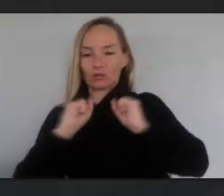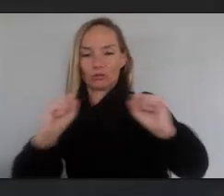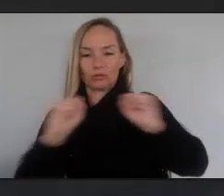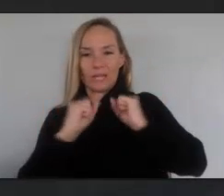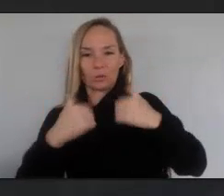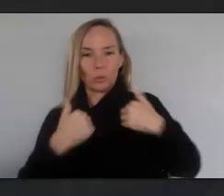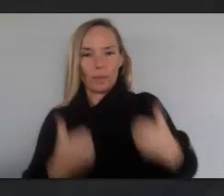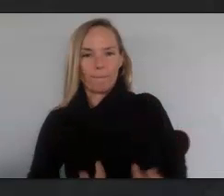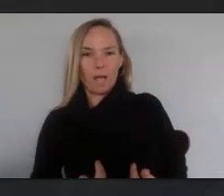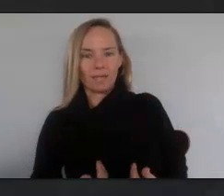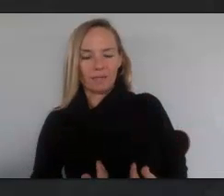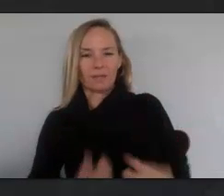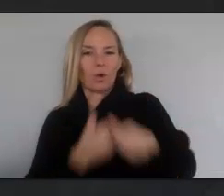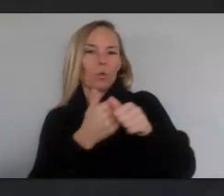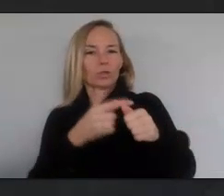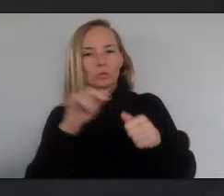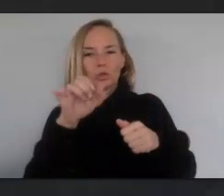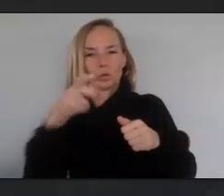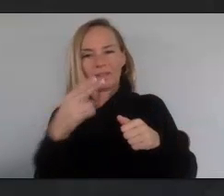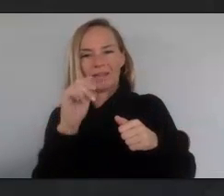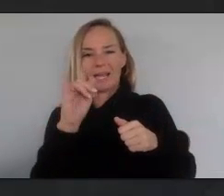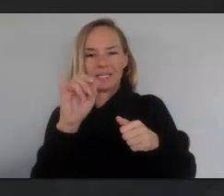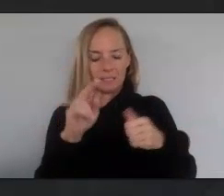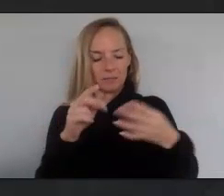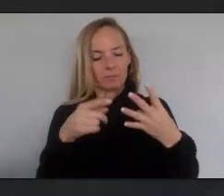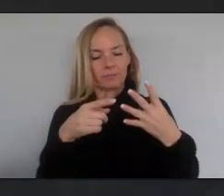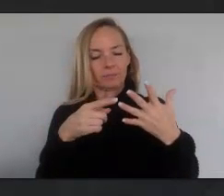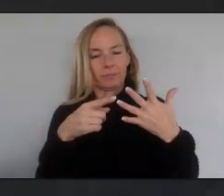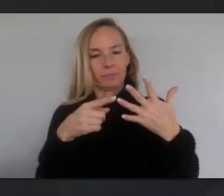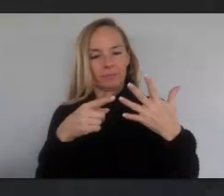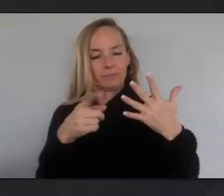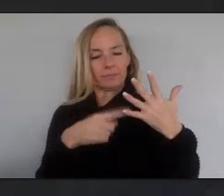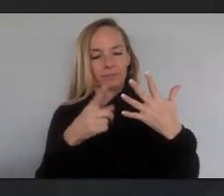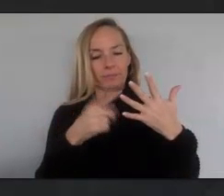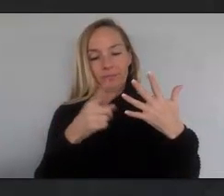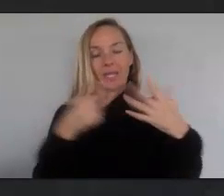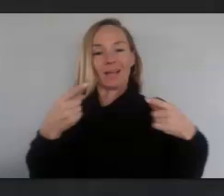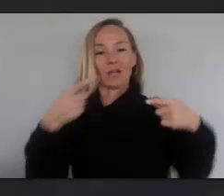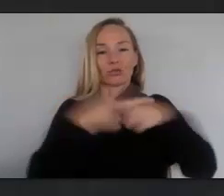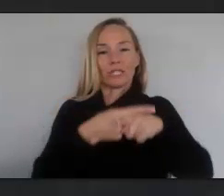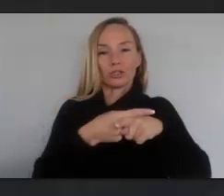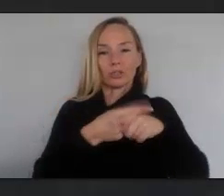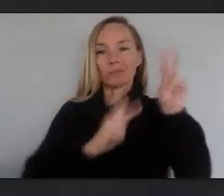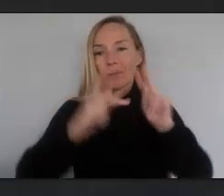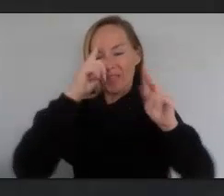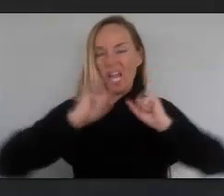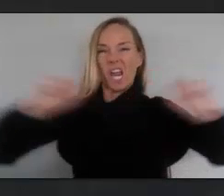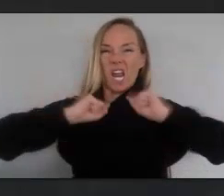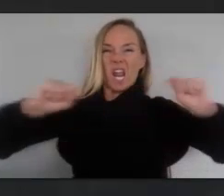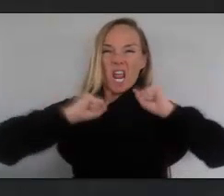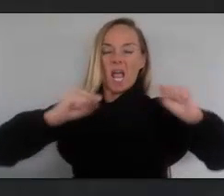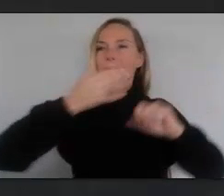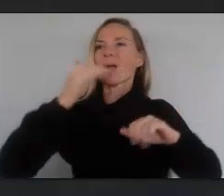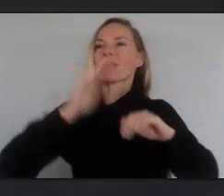Addison. Another type of hook is a contradiction. People think strenuous exercise is better for them than easy